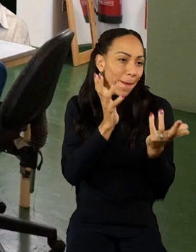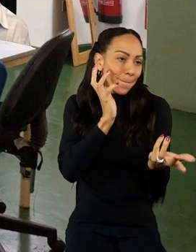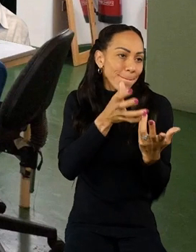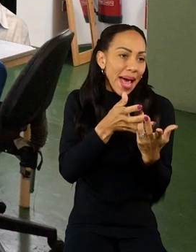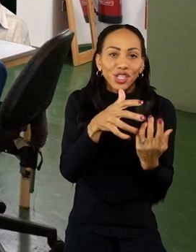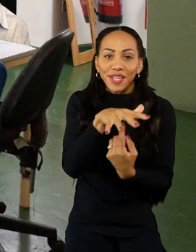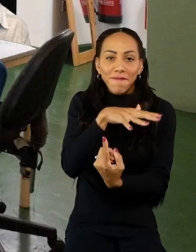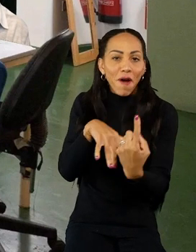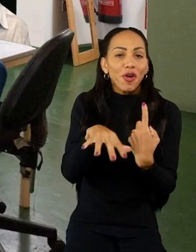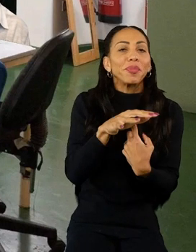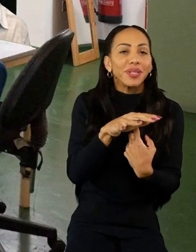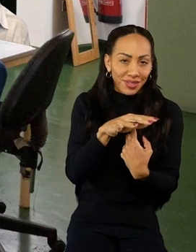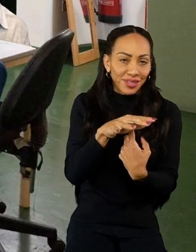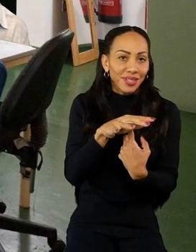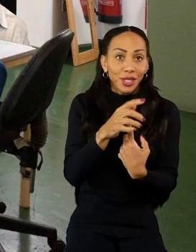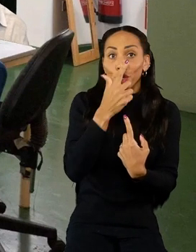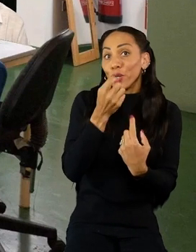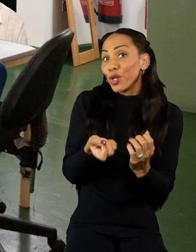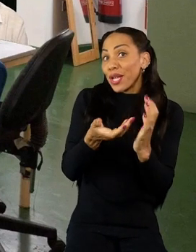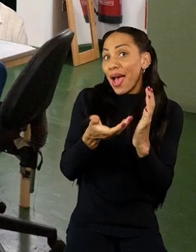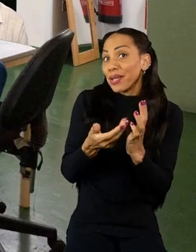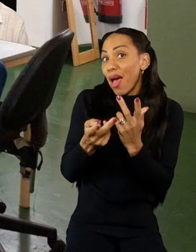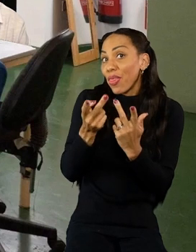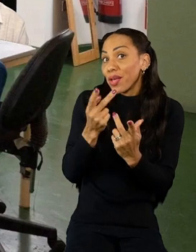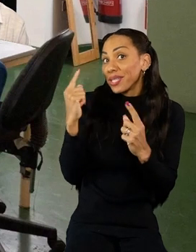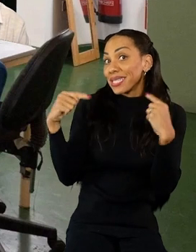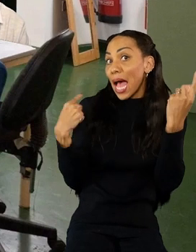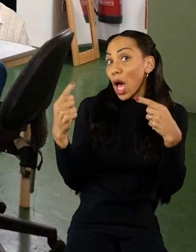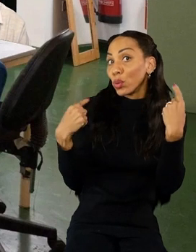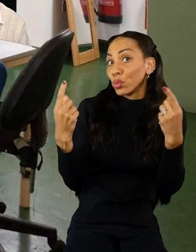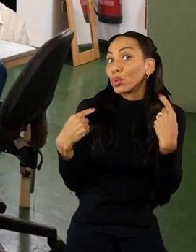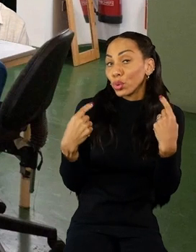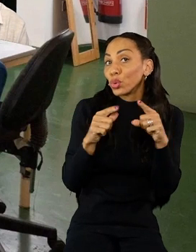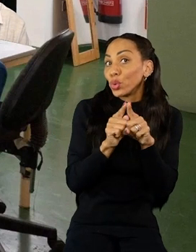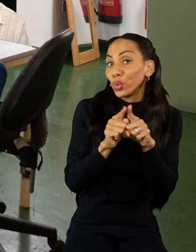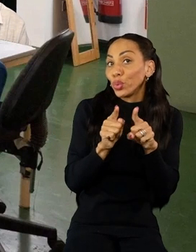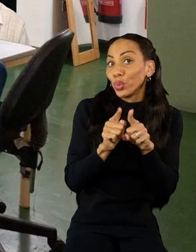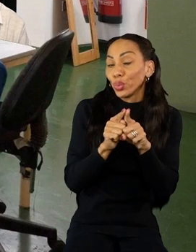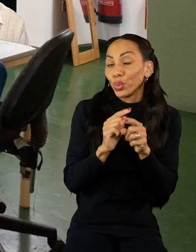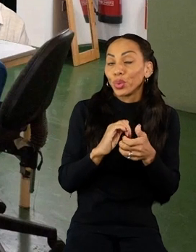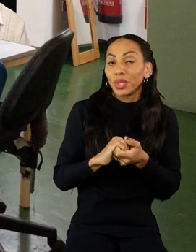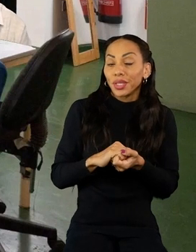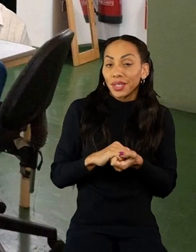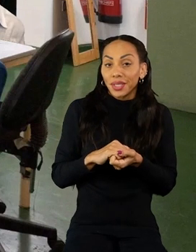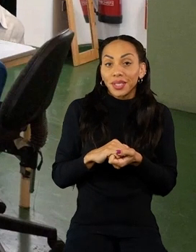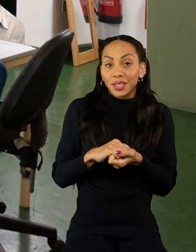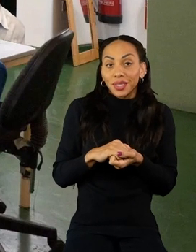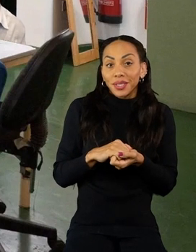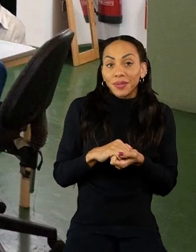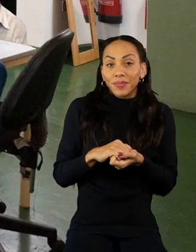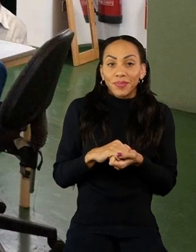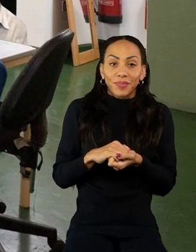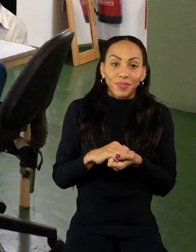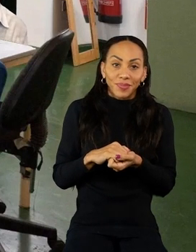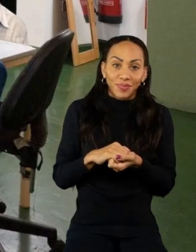in keeping and creative the way it's expressed in terms of the environment and it is part of it. And there could be other sounds